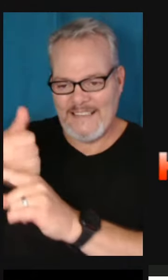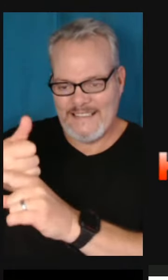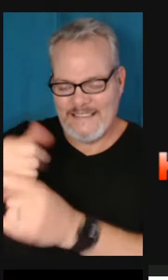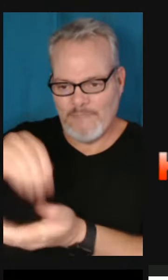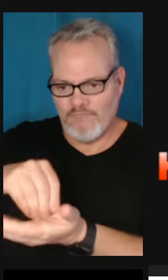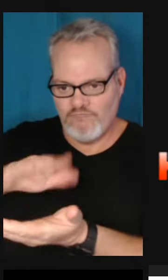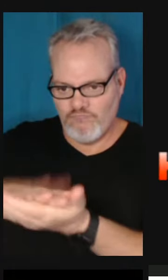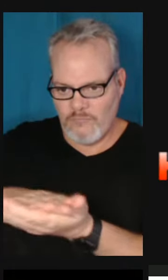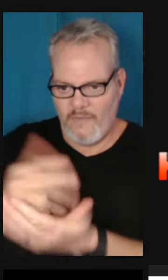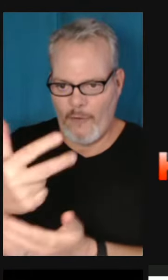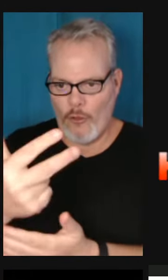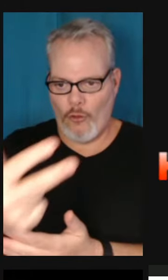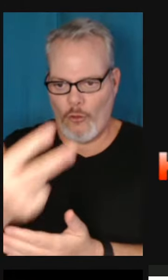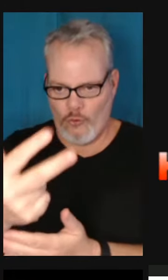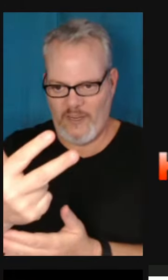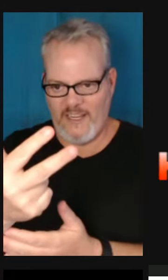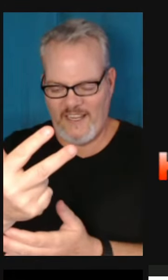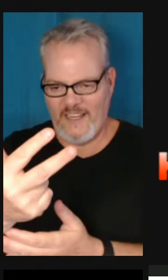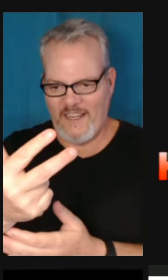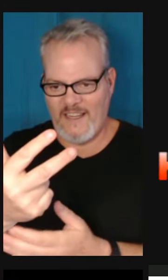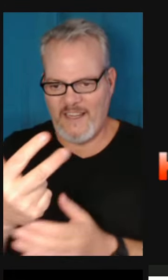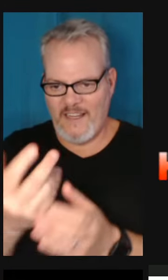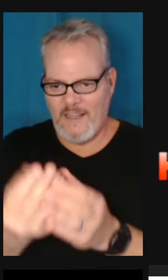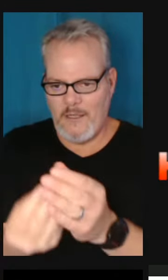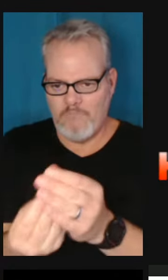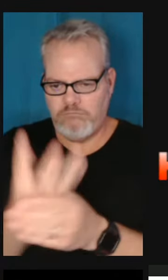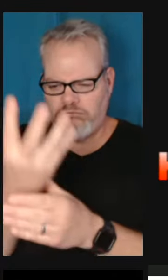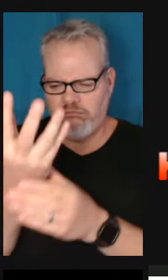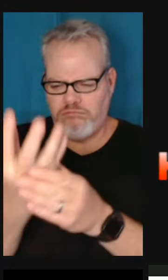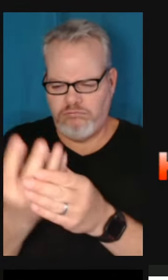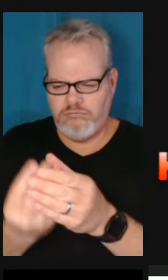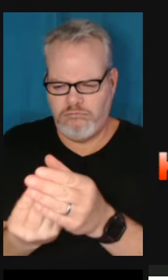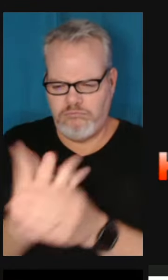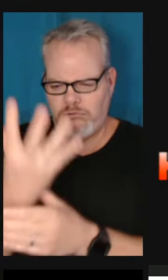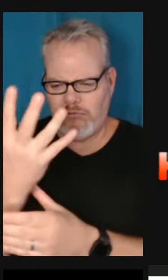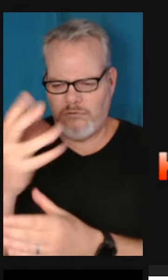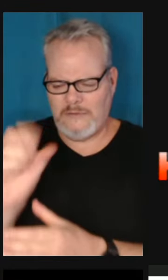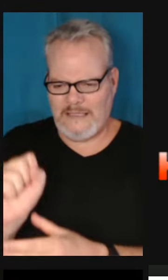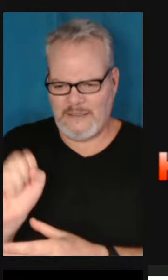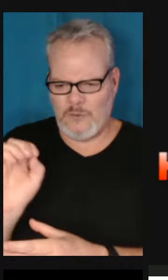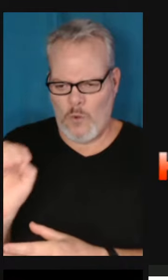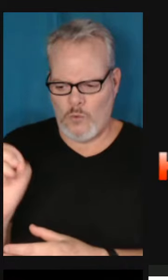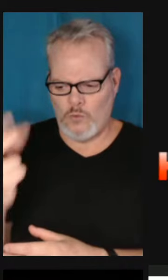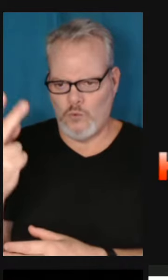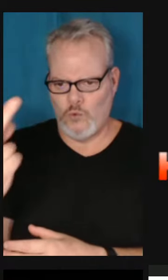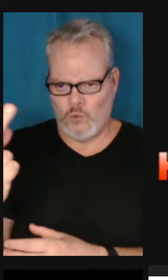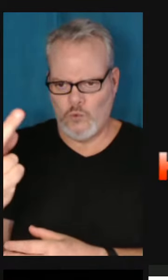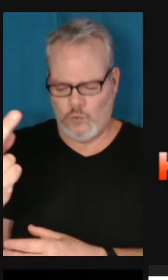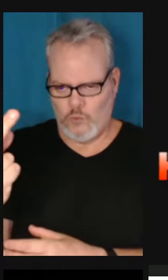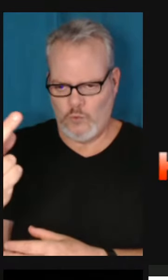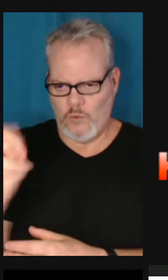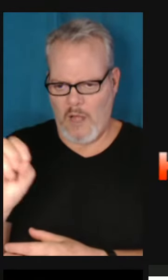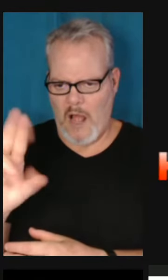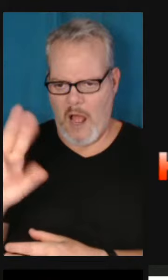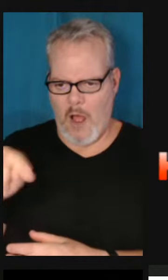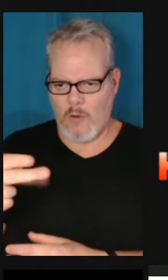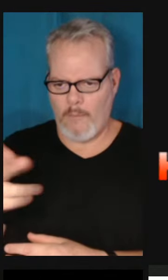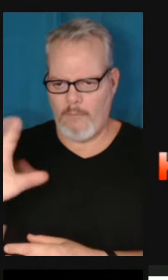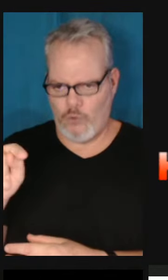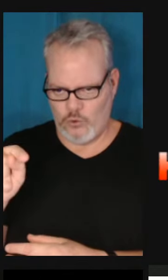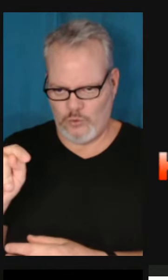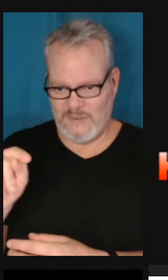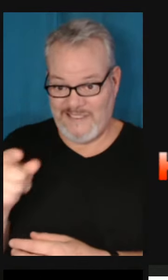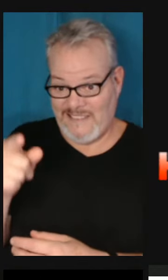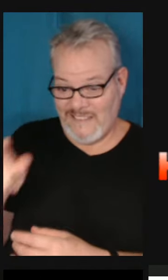pre-fountaining phase SO2 output, in this case blowing trade winds, in this case blowing Kona winds more to